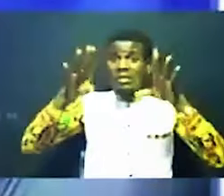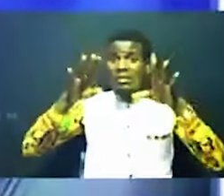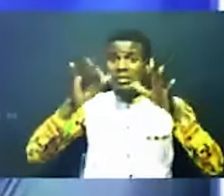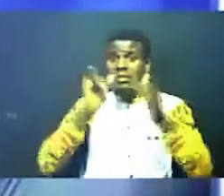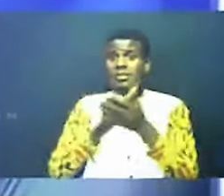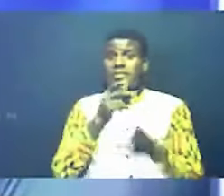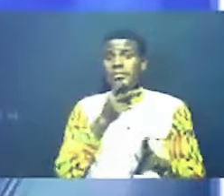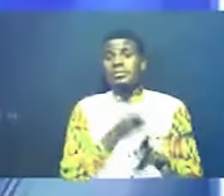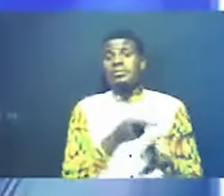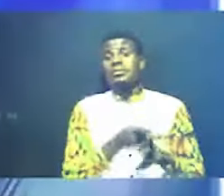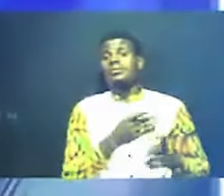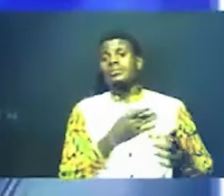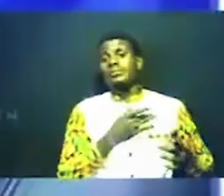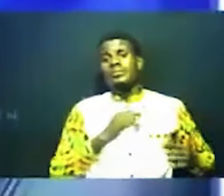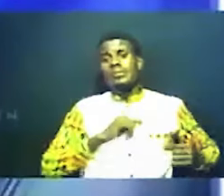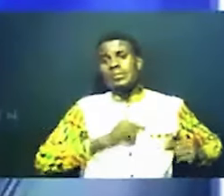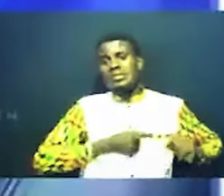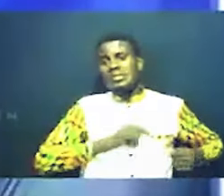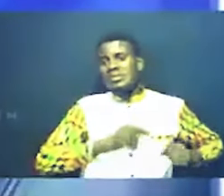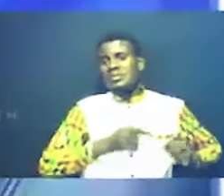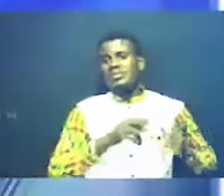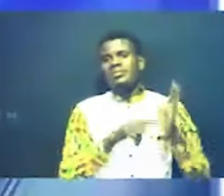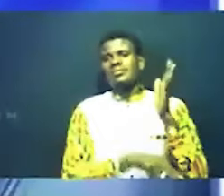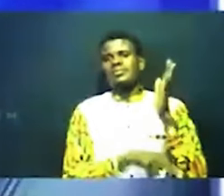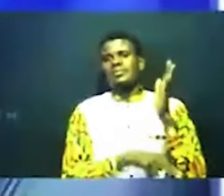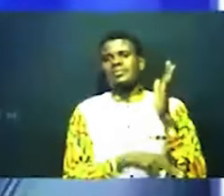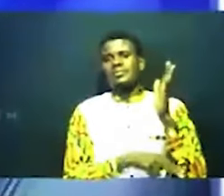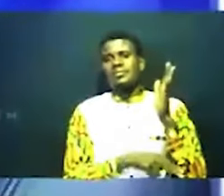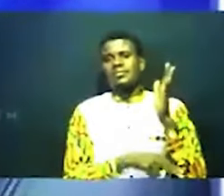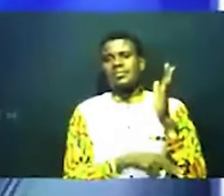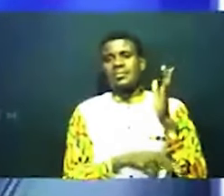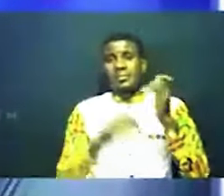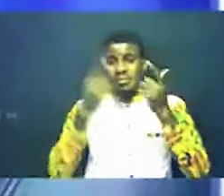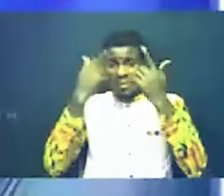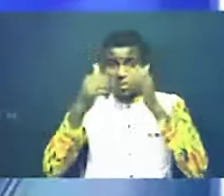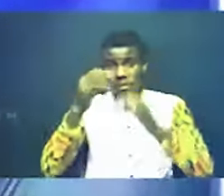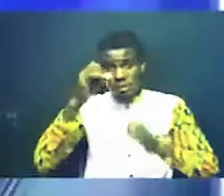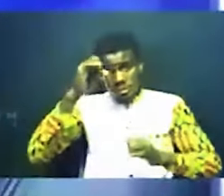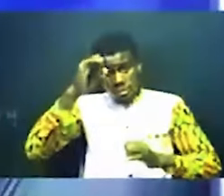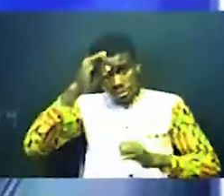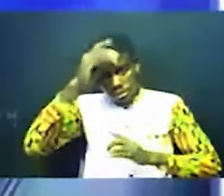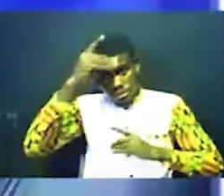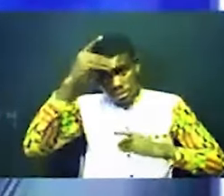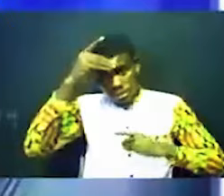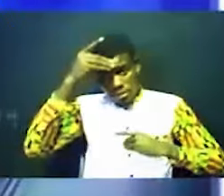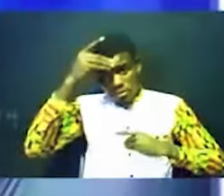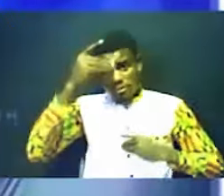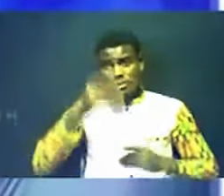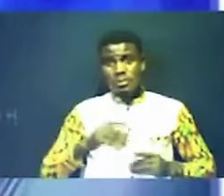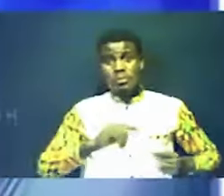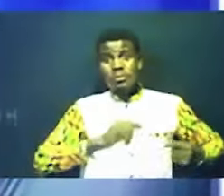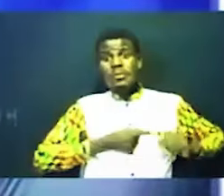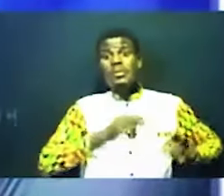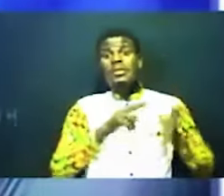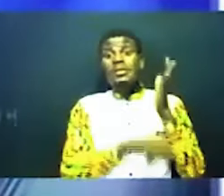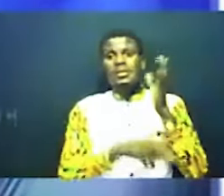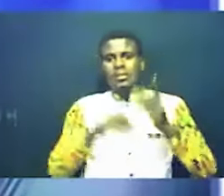to bitterness because it is a disease. It is